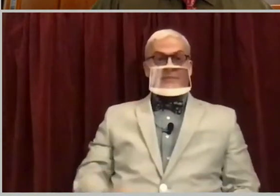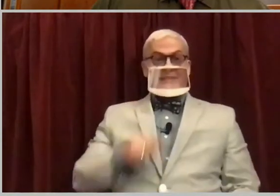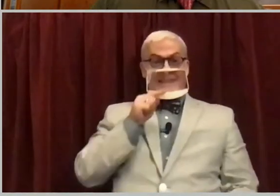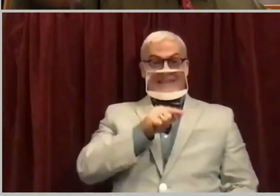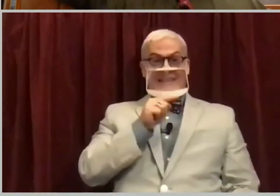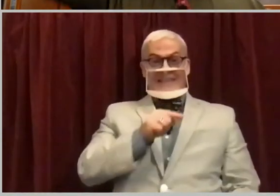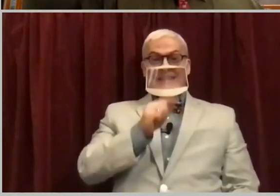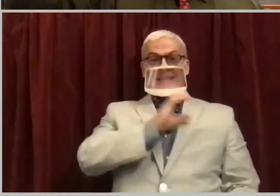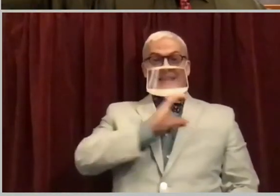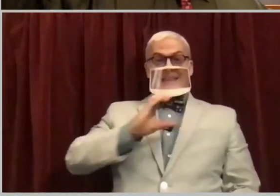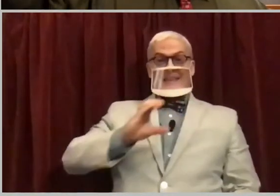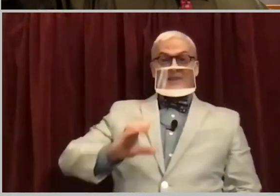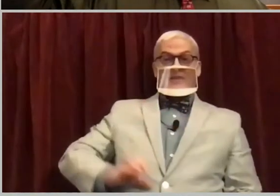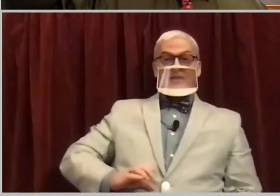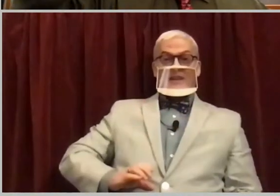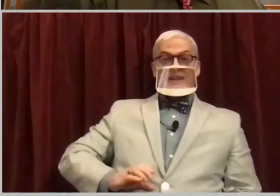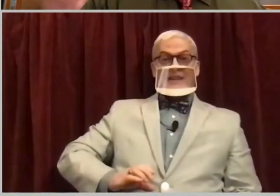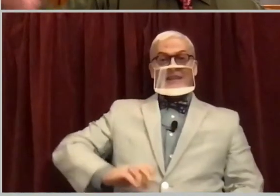keeping?